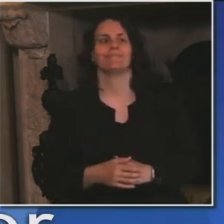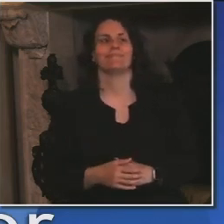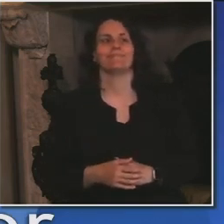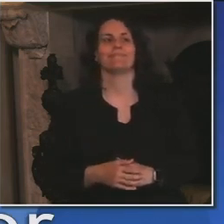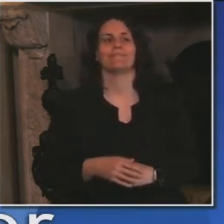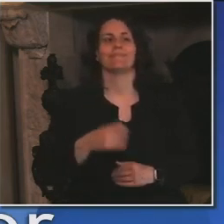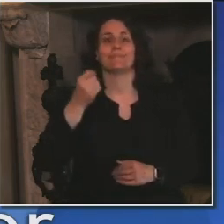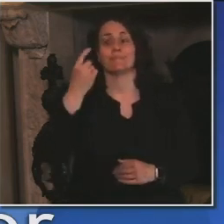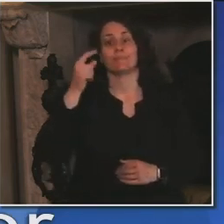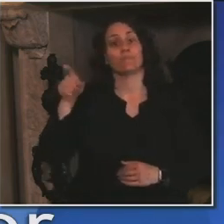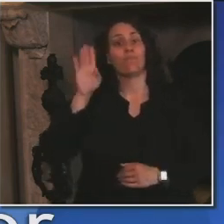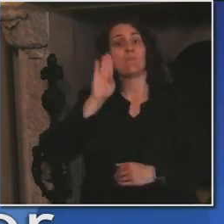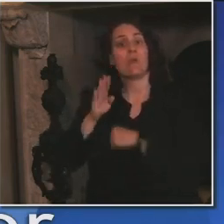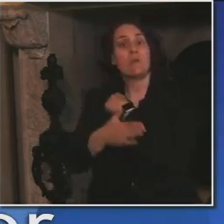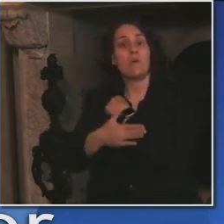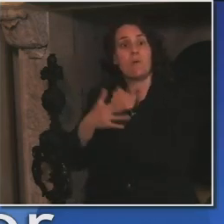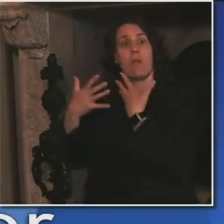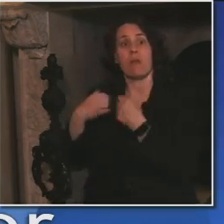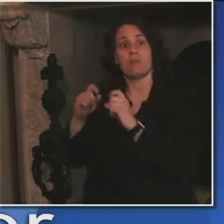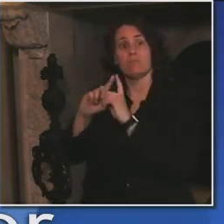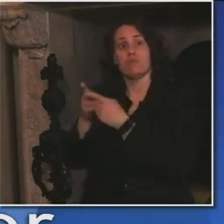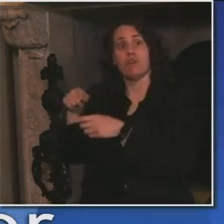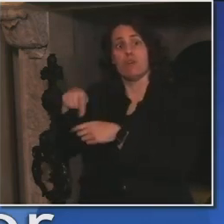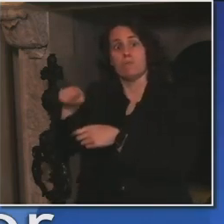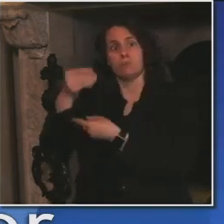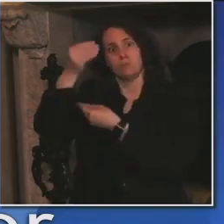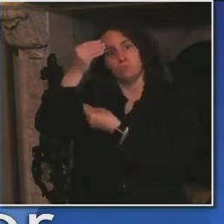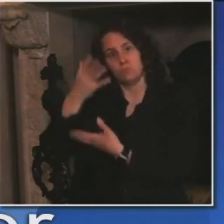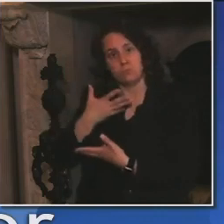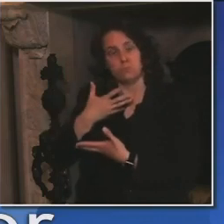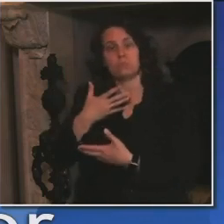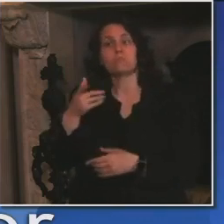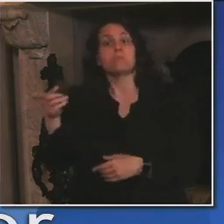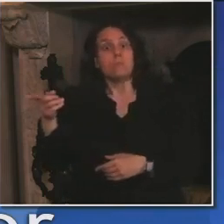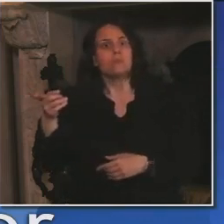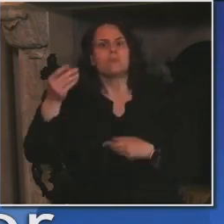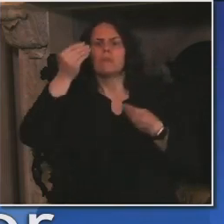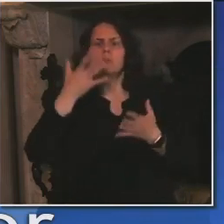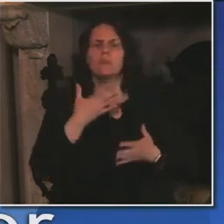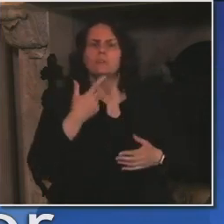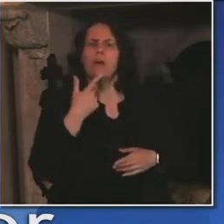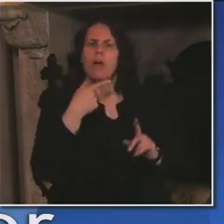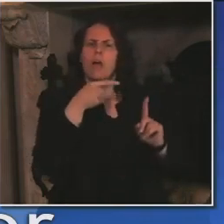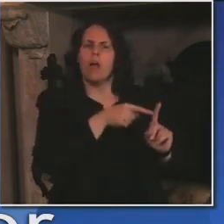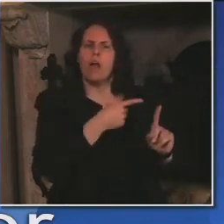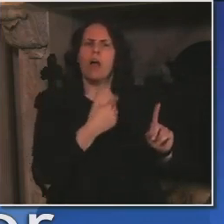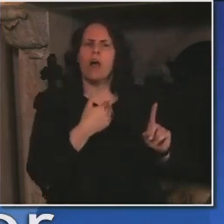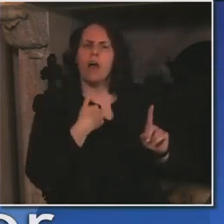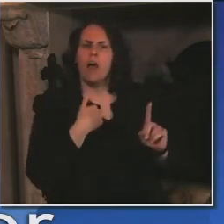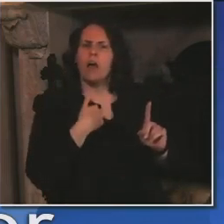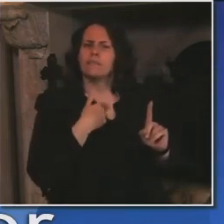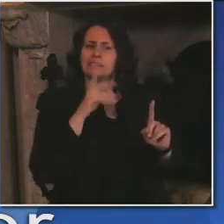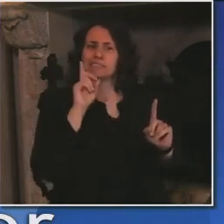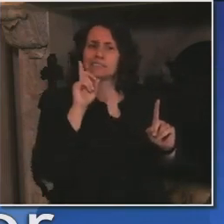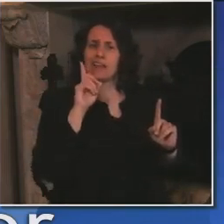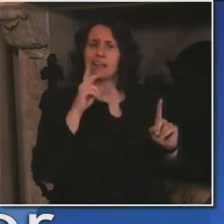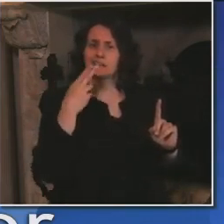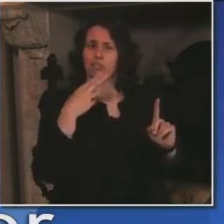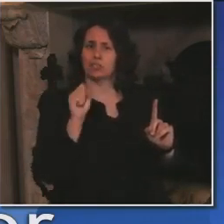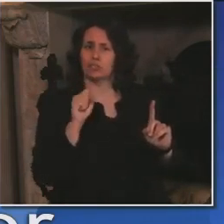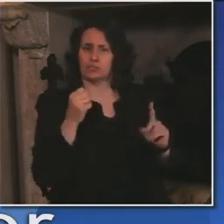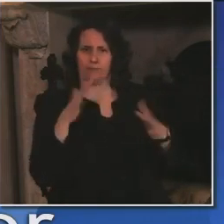today that the DHS was part of a team that went through the meatpacking plants in Brown County on Wednesday, Thursday,